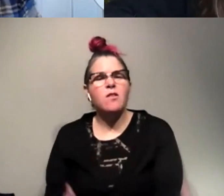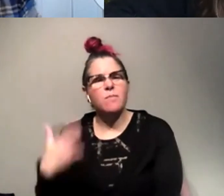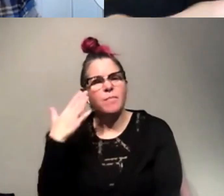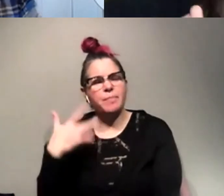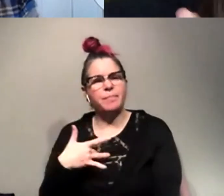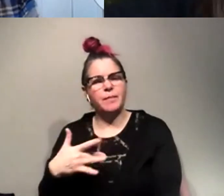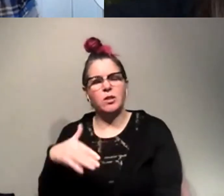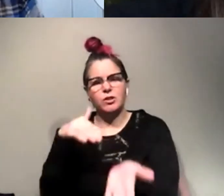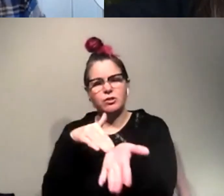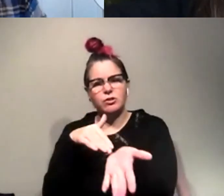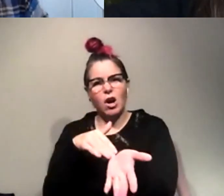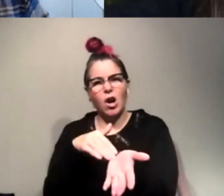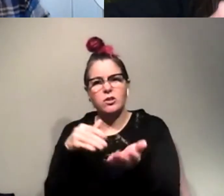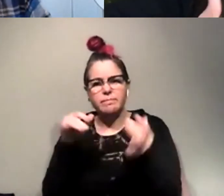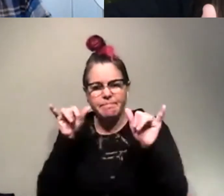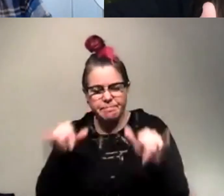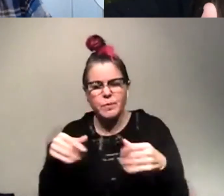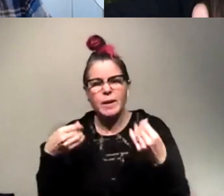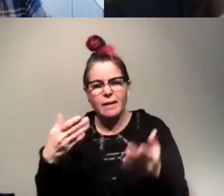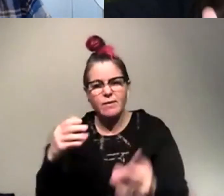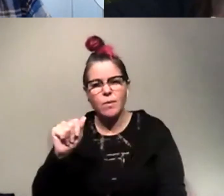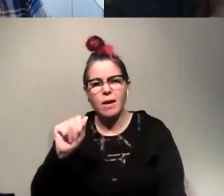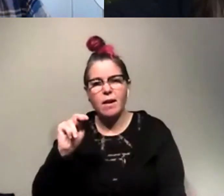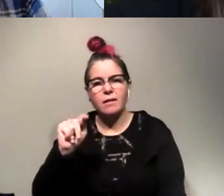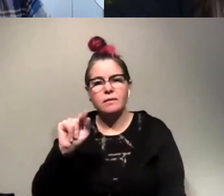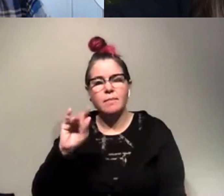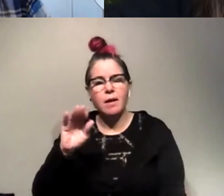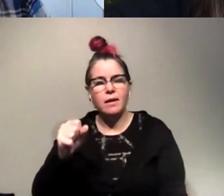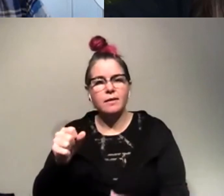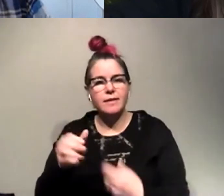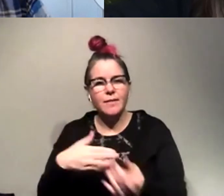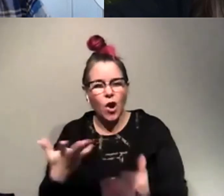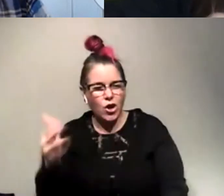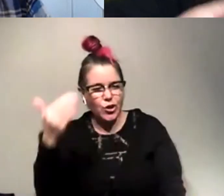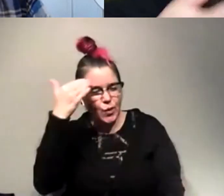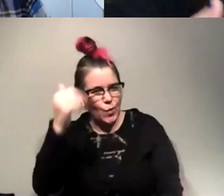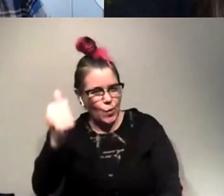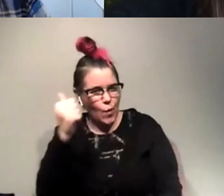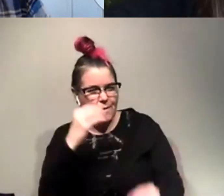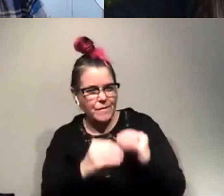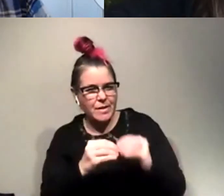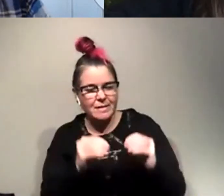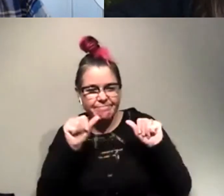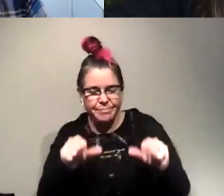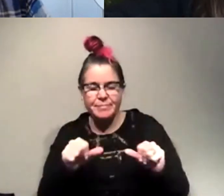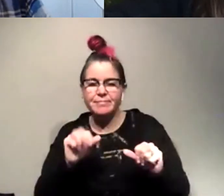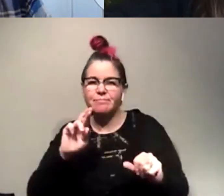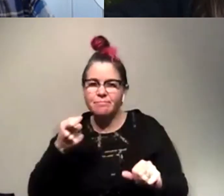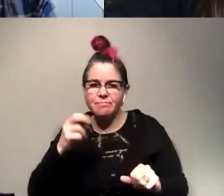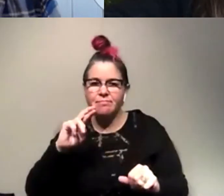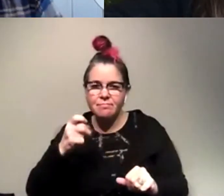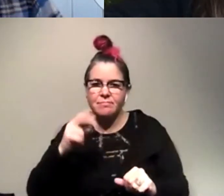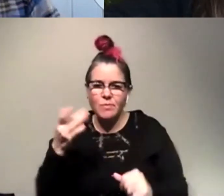doctors will still give you antibiotics even though they know it won't fix it? Like why this still continues to be a practice?